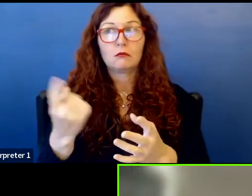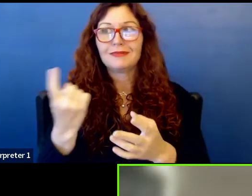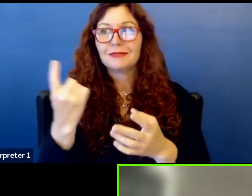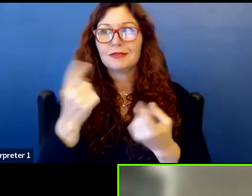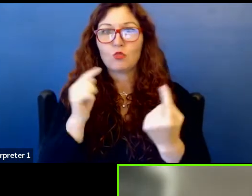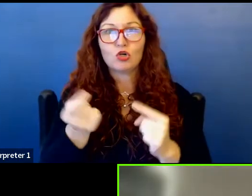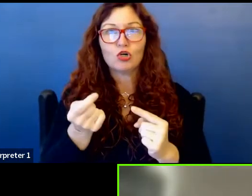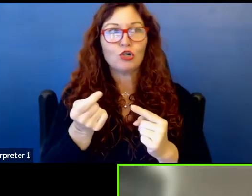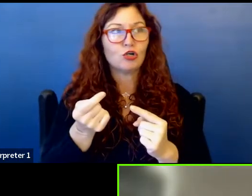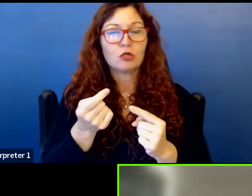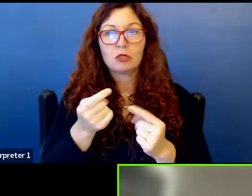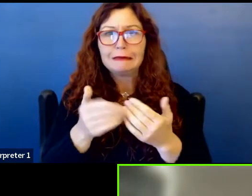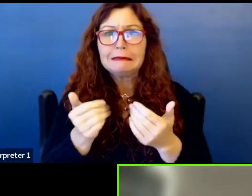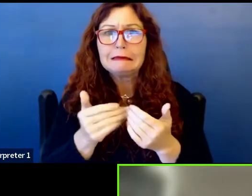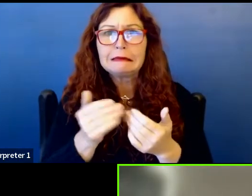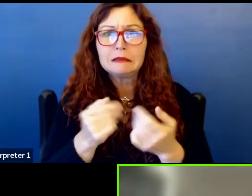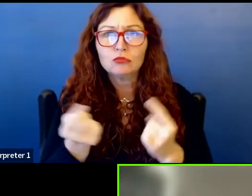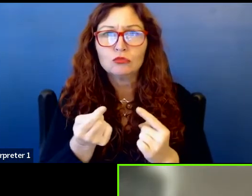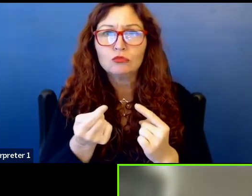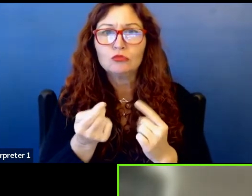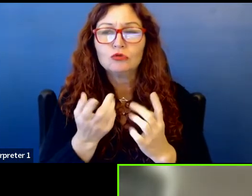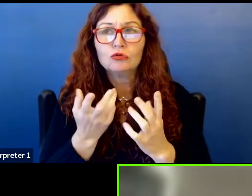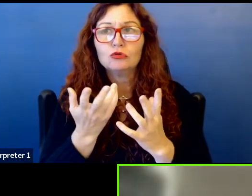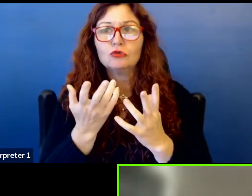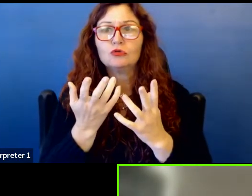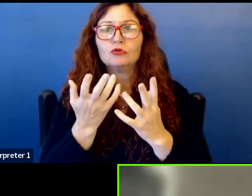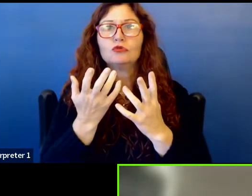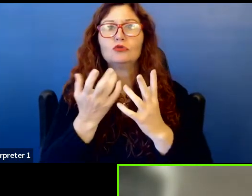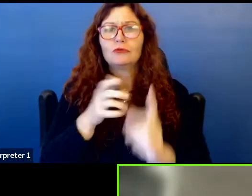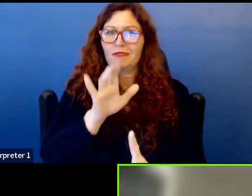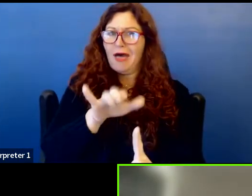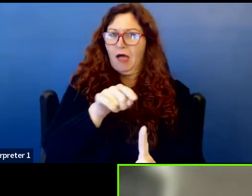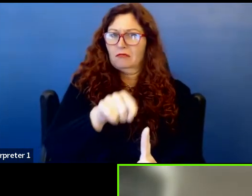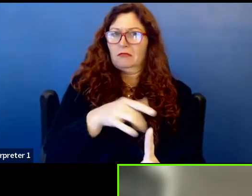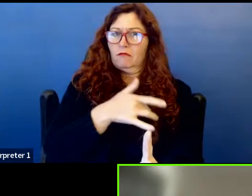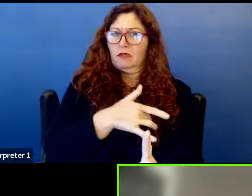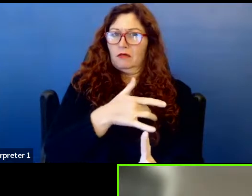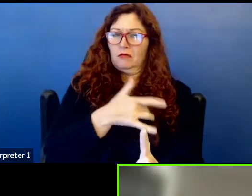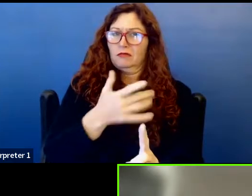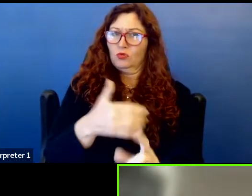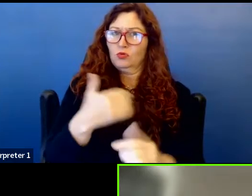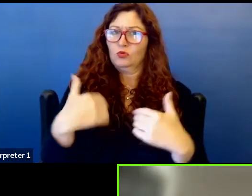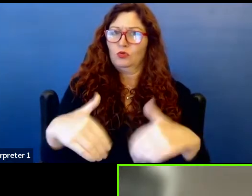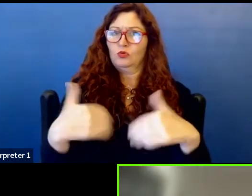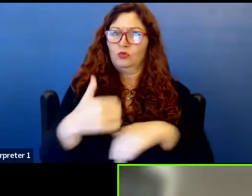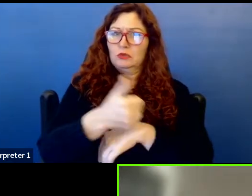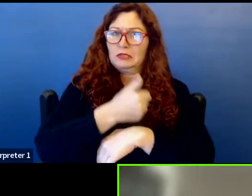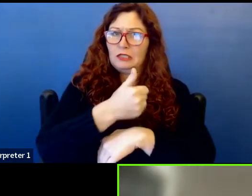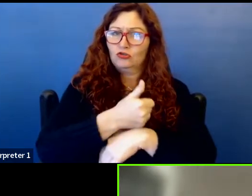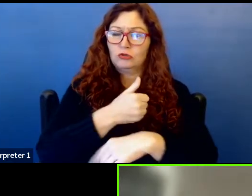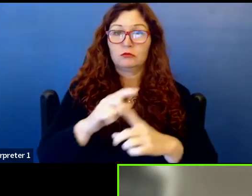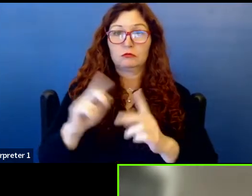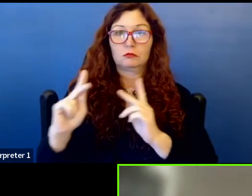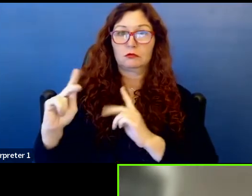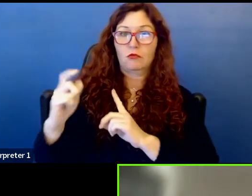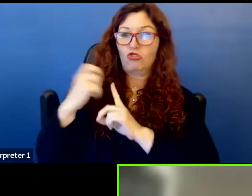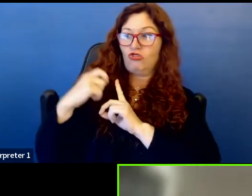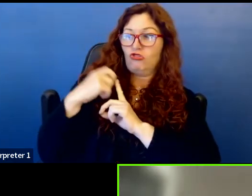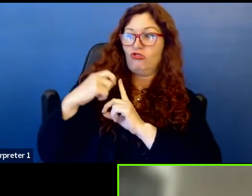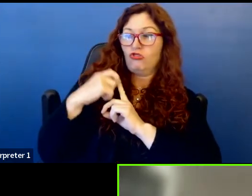do with what's going on that type of stuff can make you lose your focus like